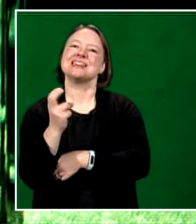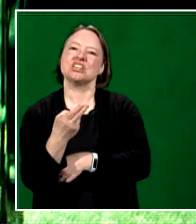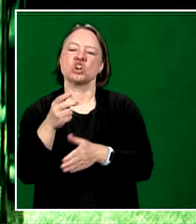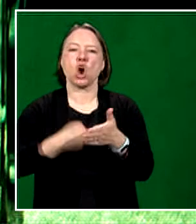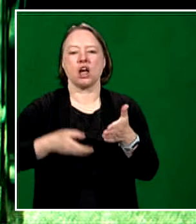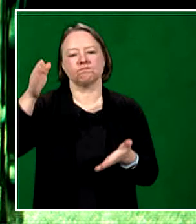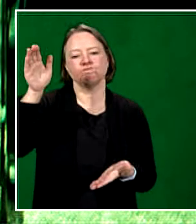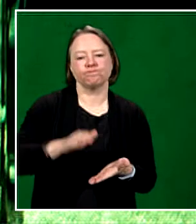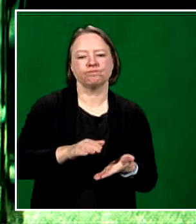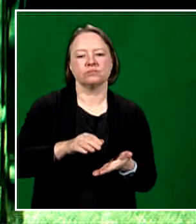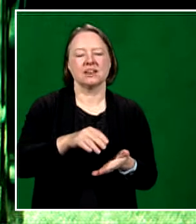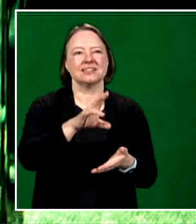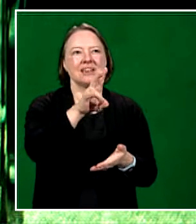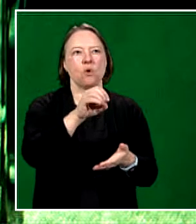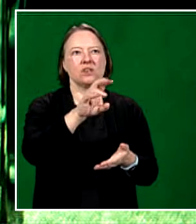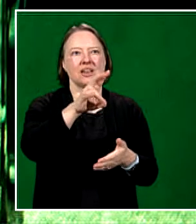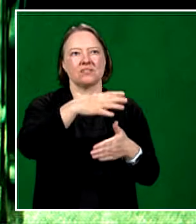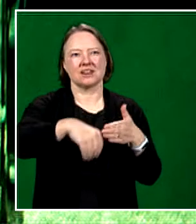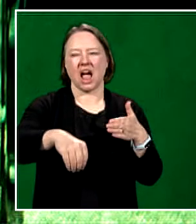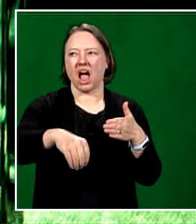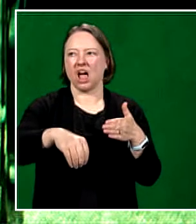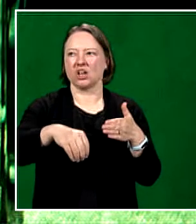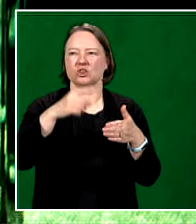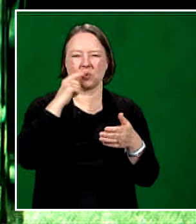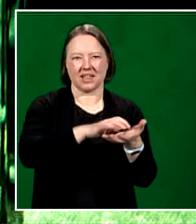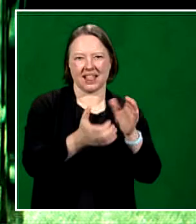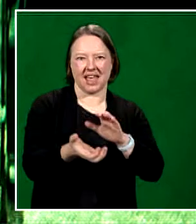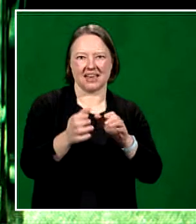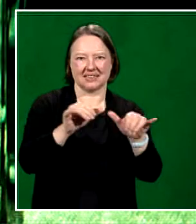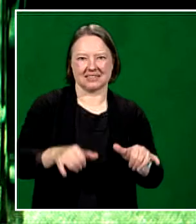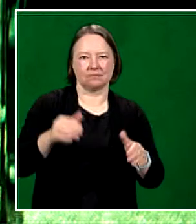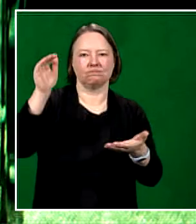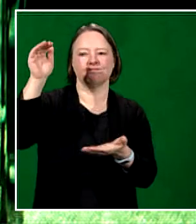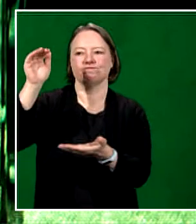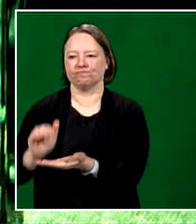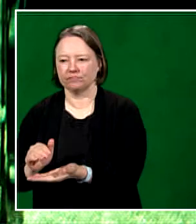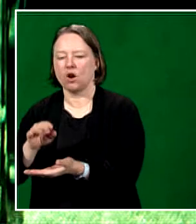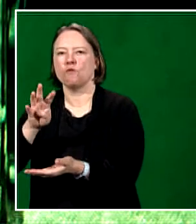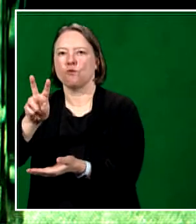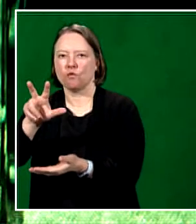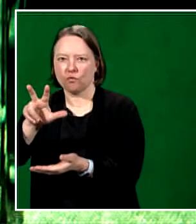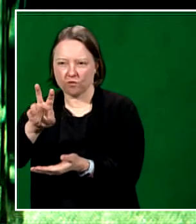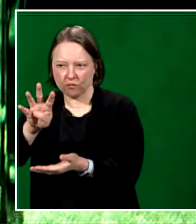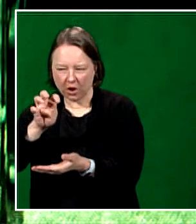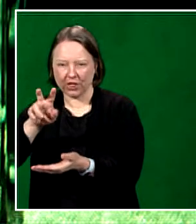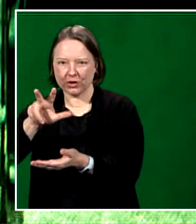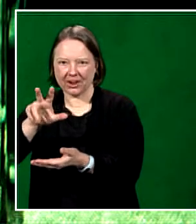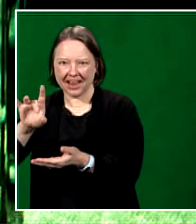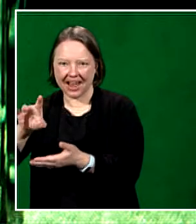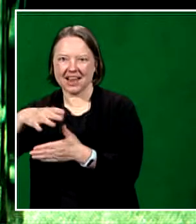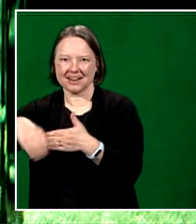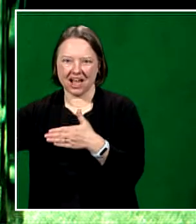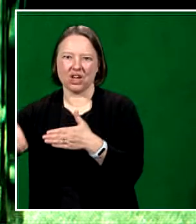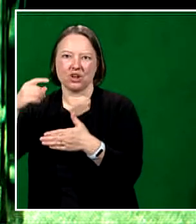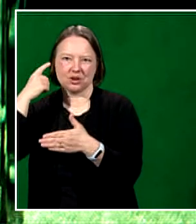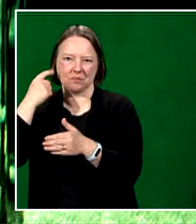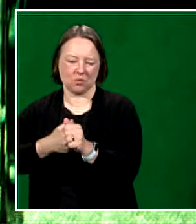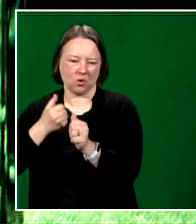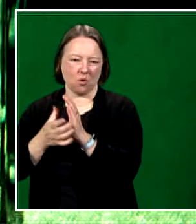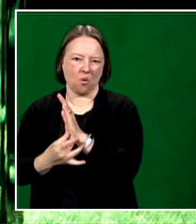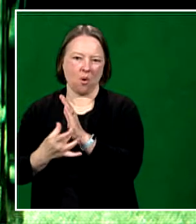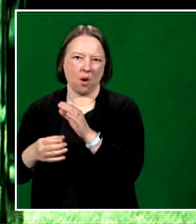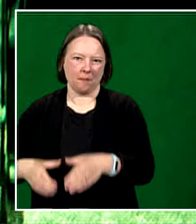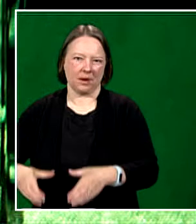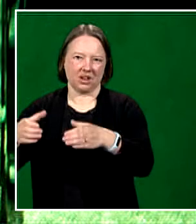from $707 per ton of oil with the clay system down to a whopping $438 per ton of oil. This is a